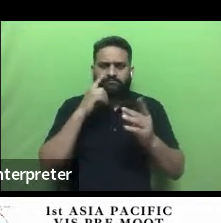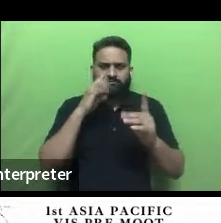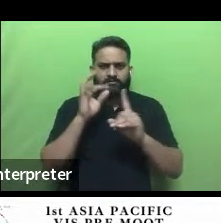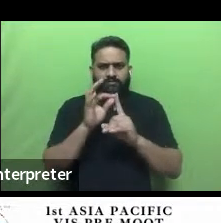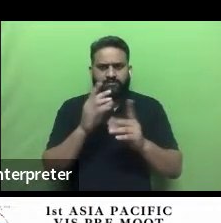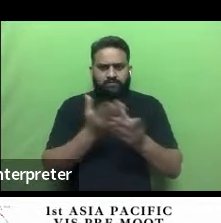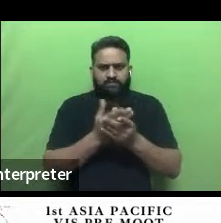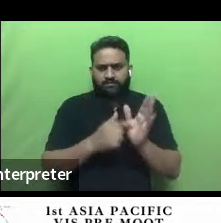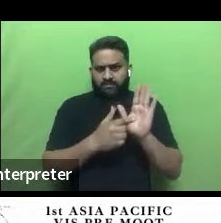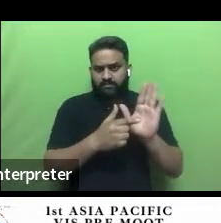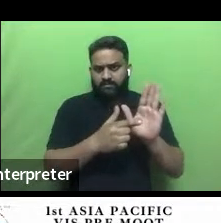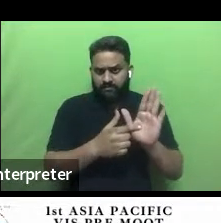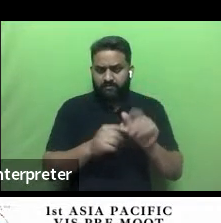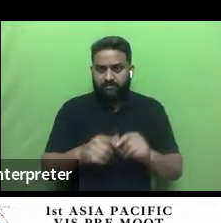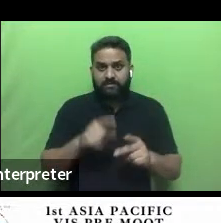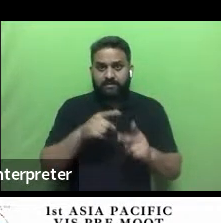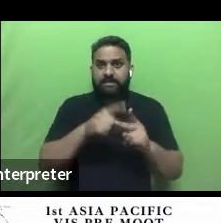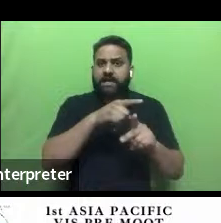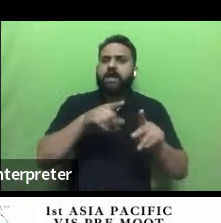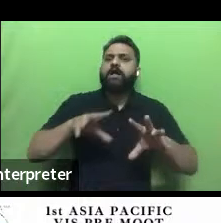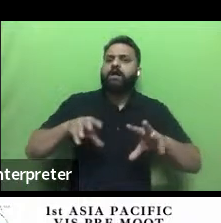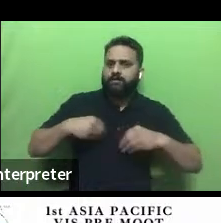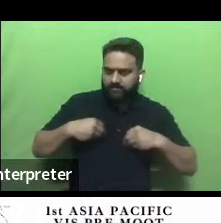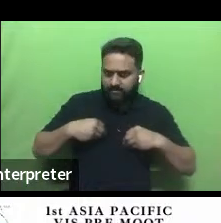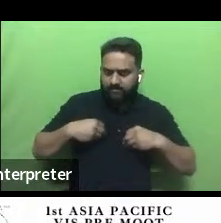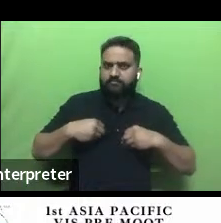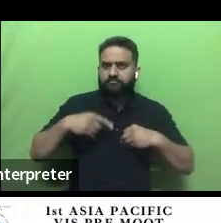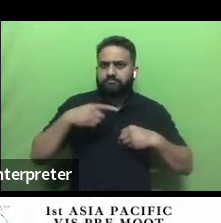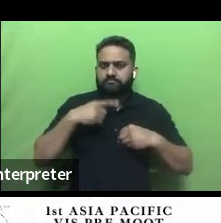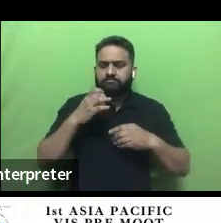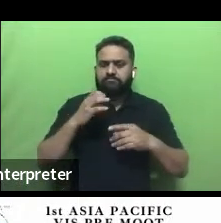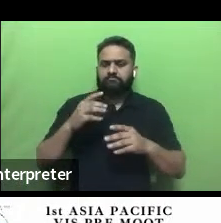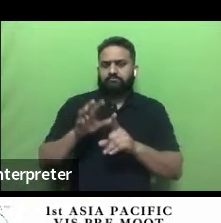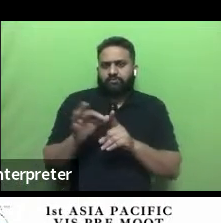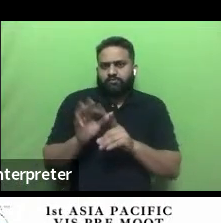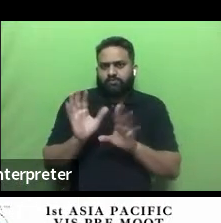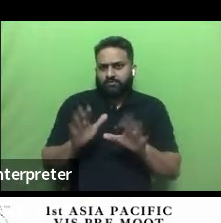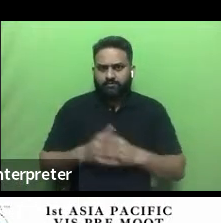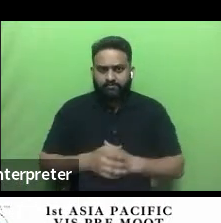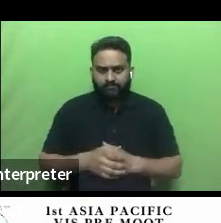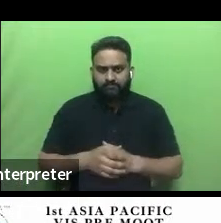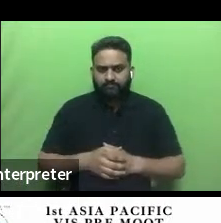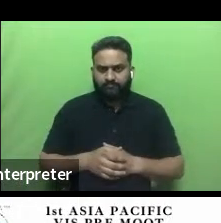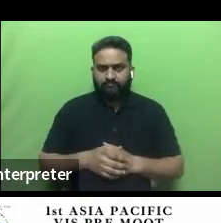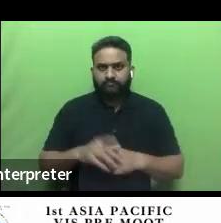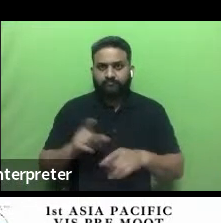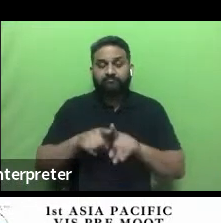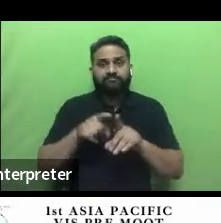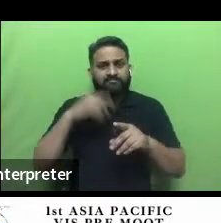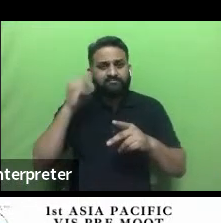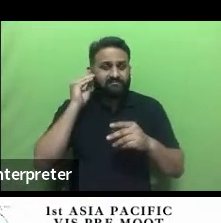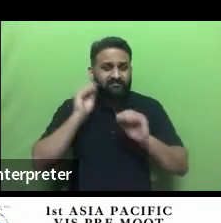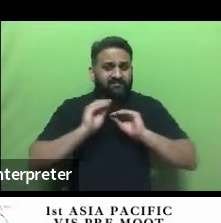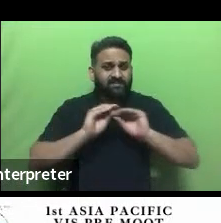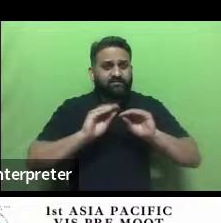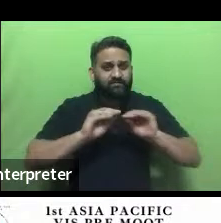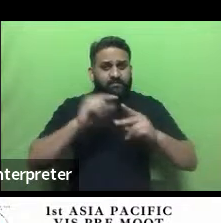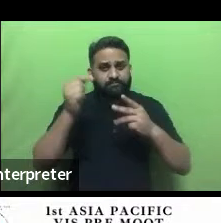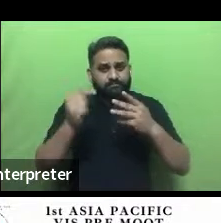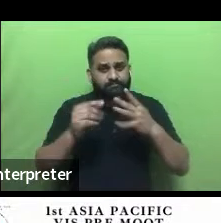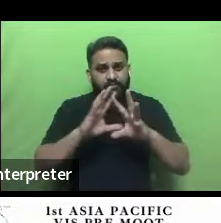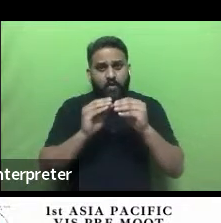which case it was accepted by the respondent by their conduct in performing substantive steps towards the performance of the